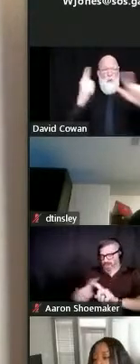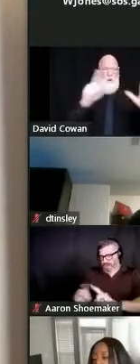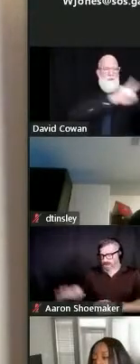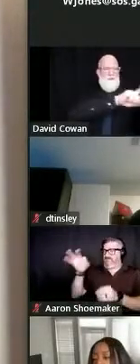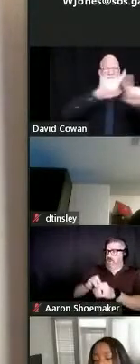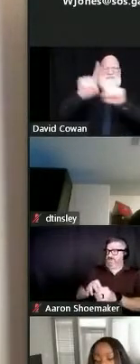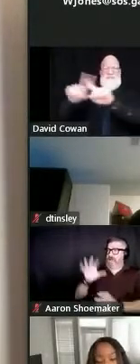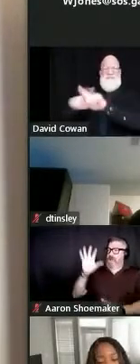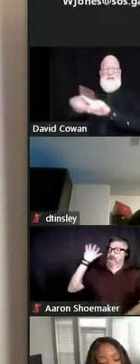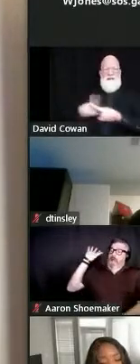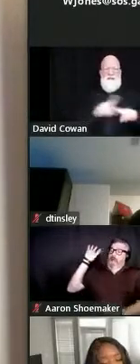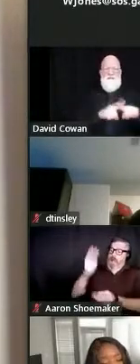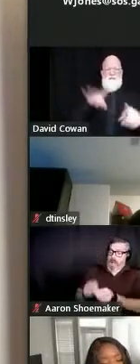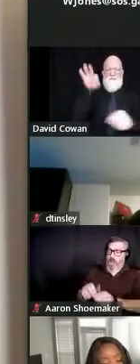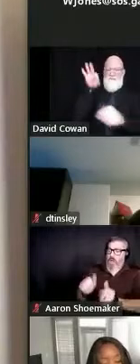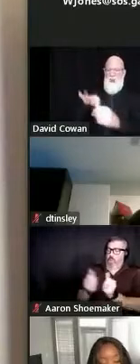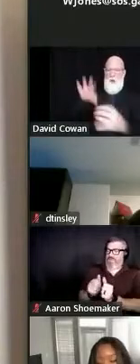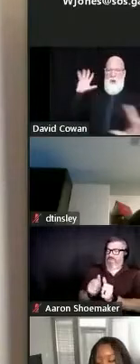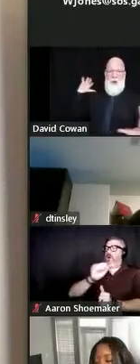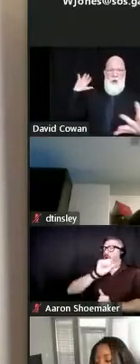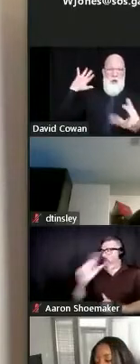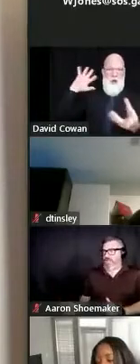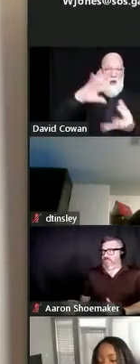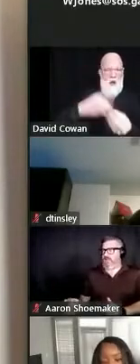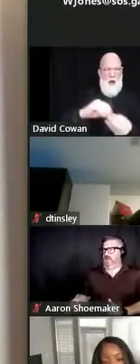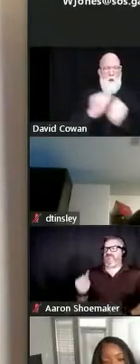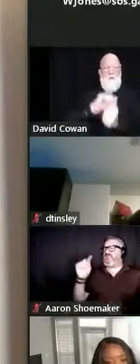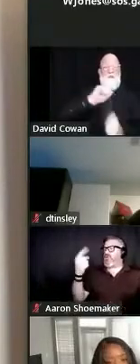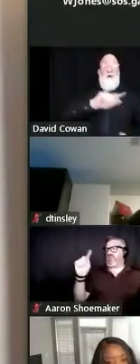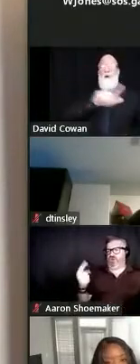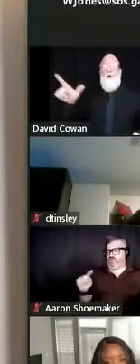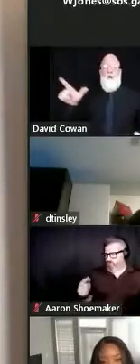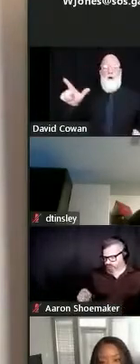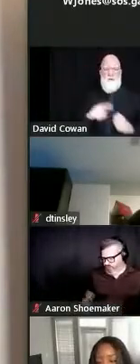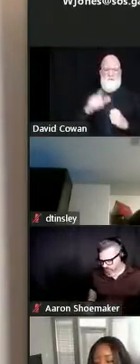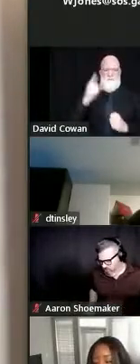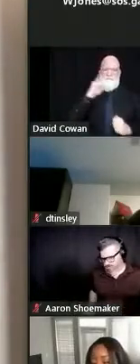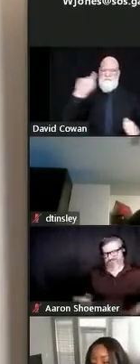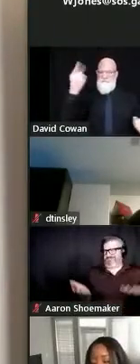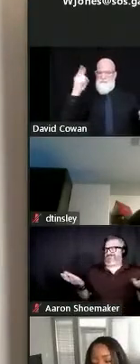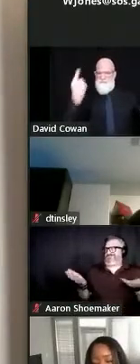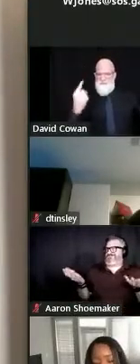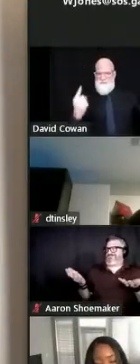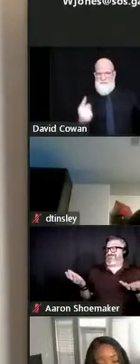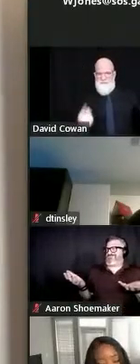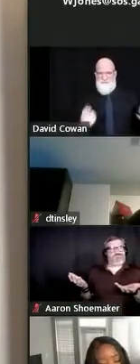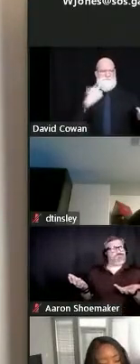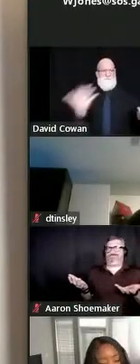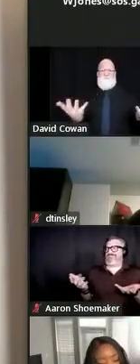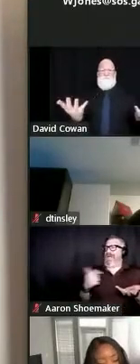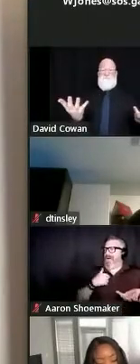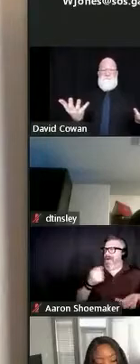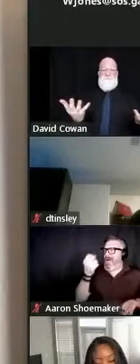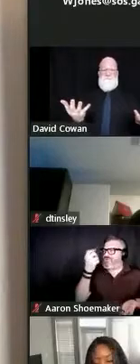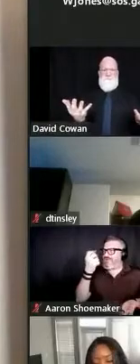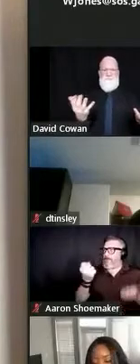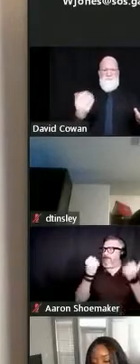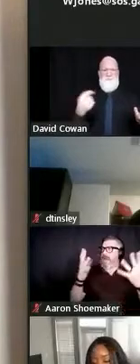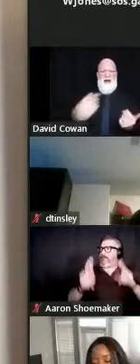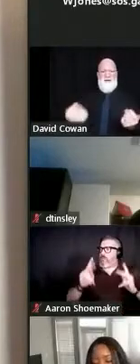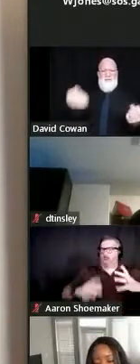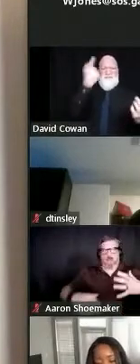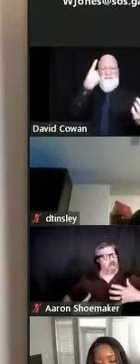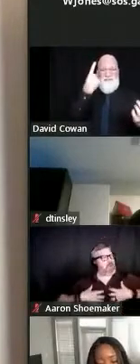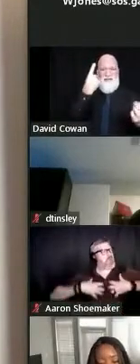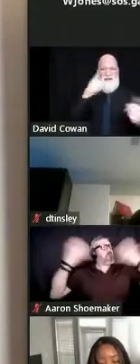primary and Senate Purdue race they were in first place in all of those so again I understand that there are people out there who are upset